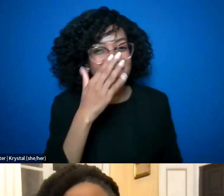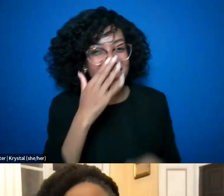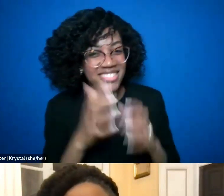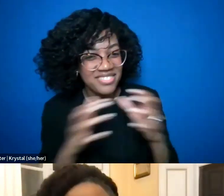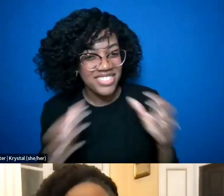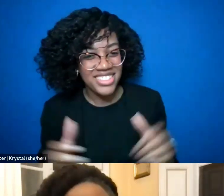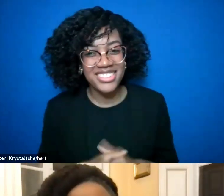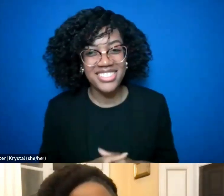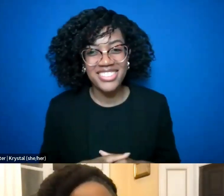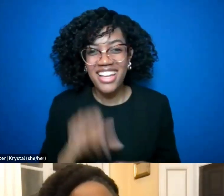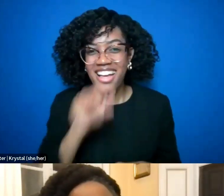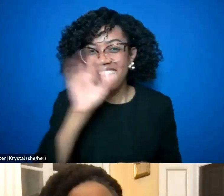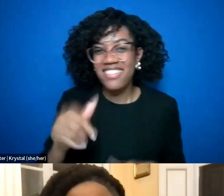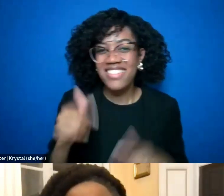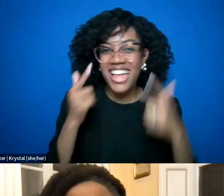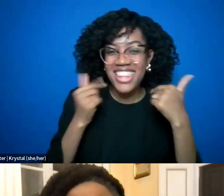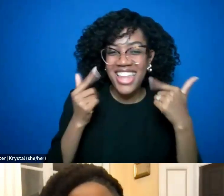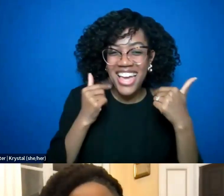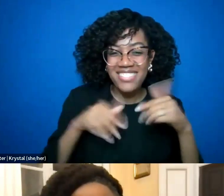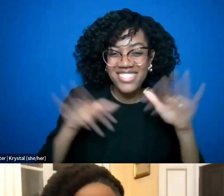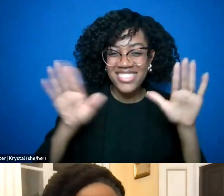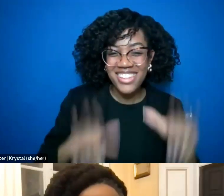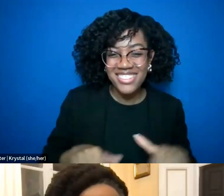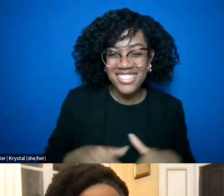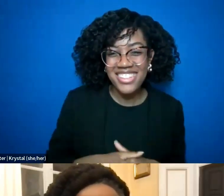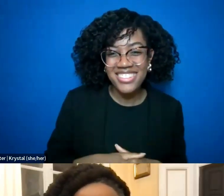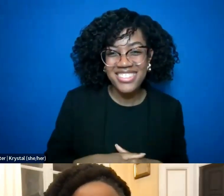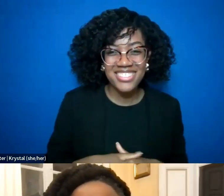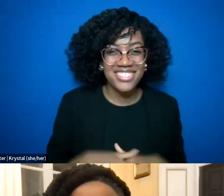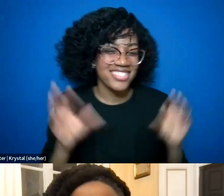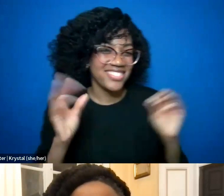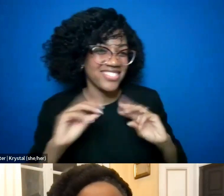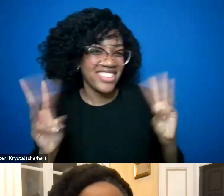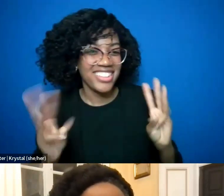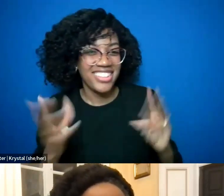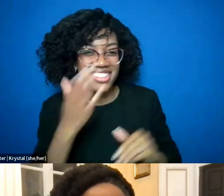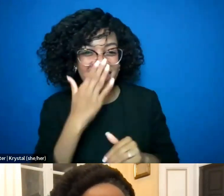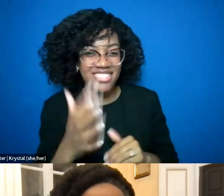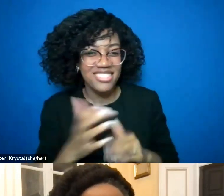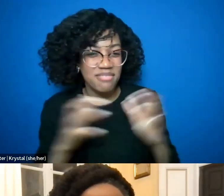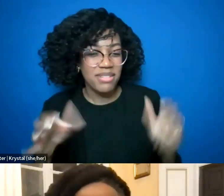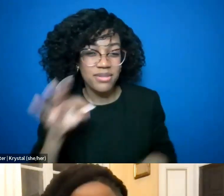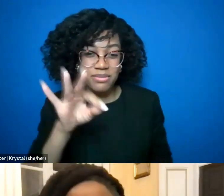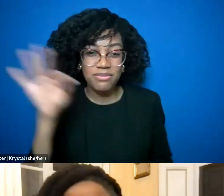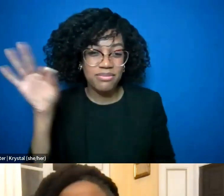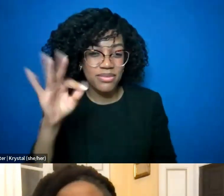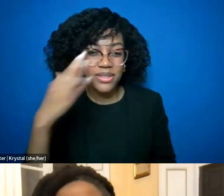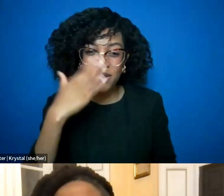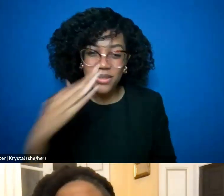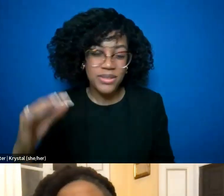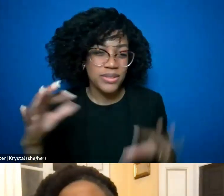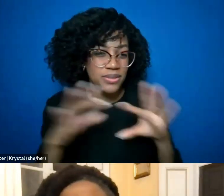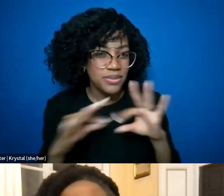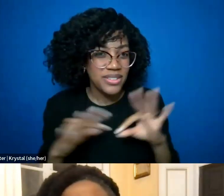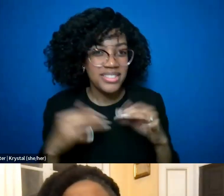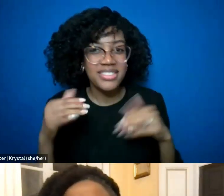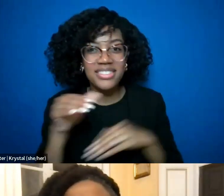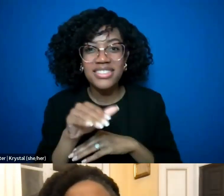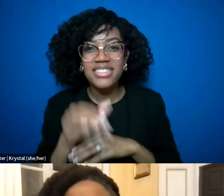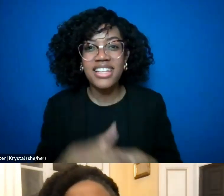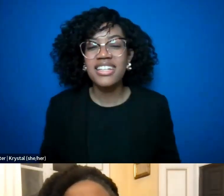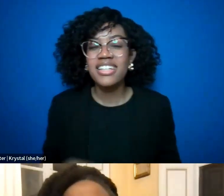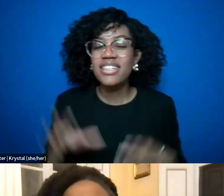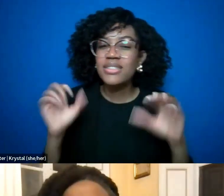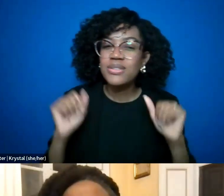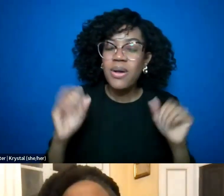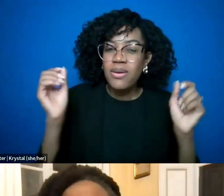Thank you. I love that laugh. That's awesome. Wow. You preached a good word tonight. My goodness. So enlightening.